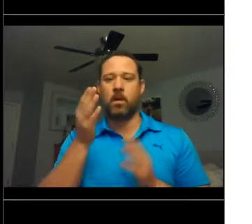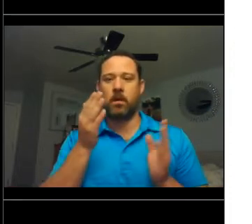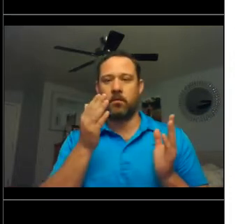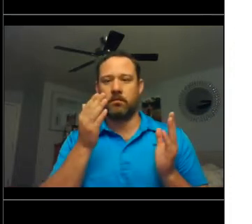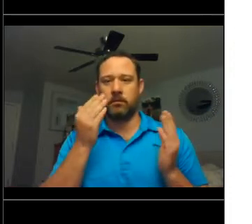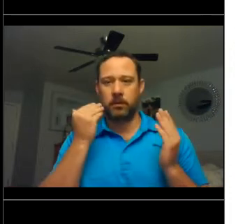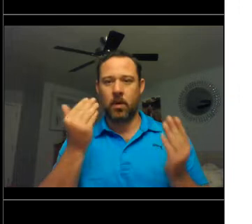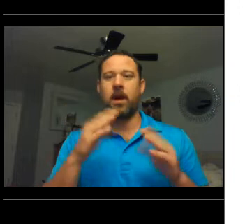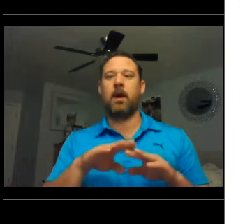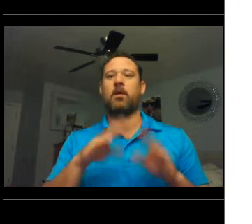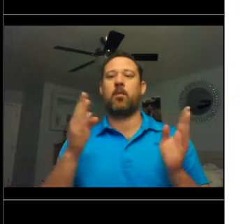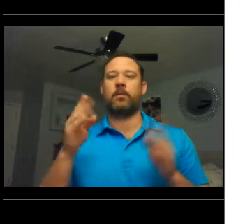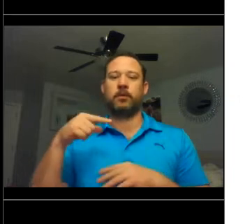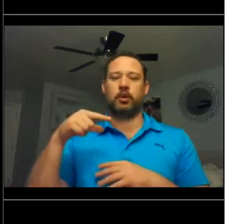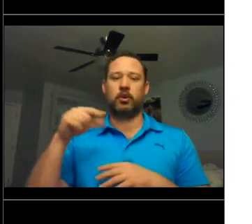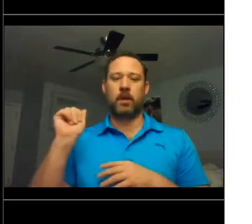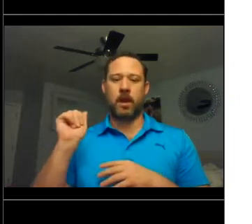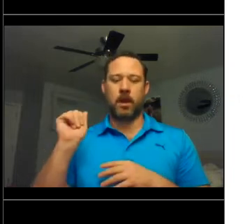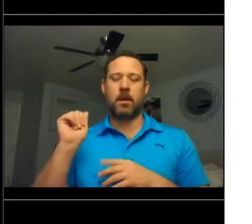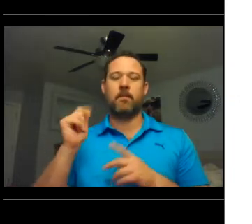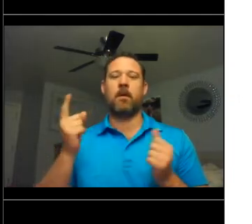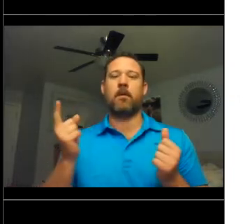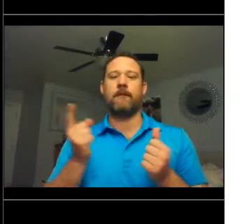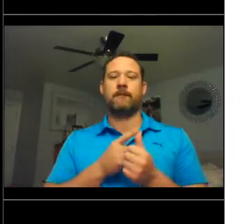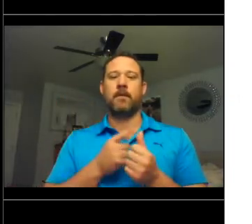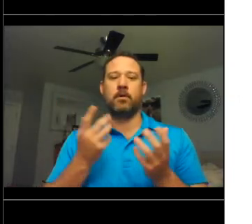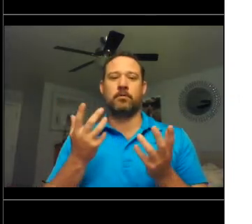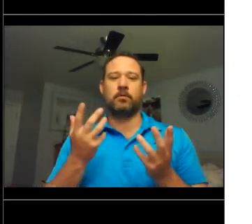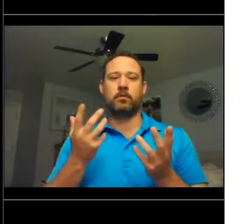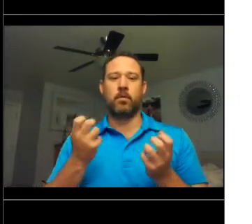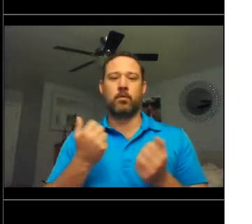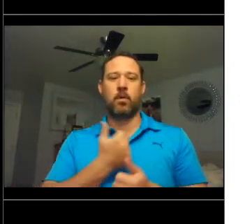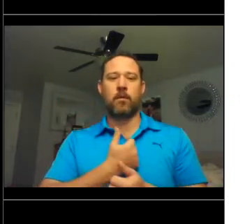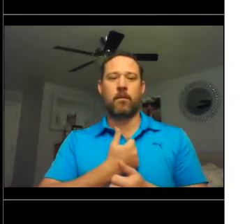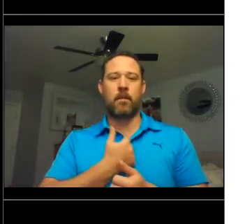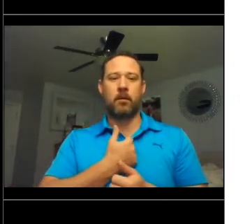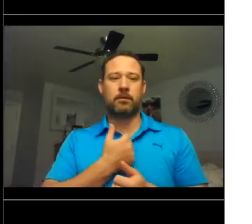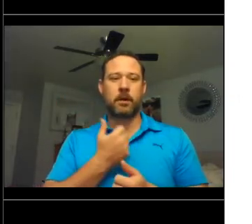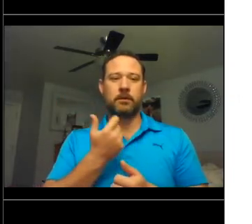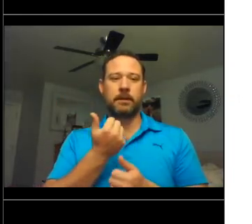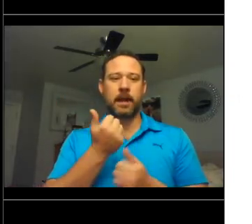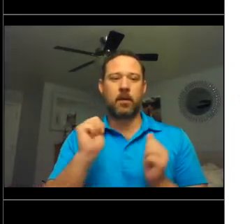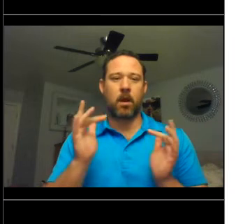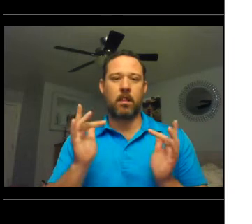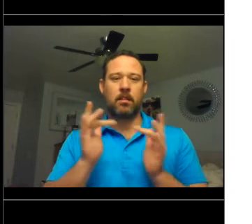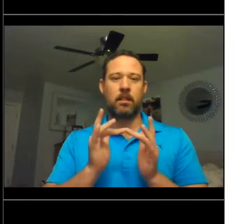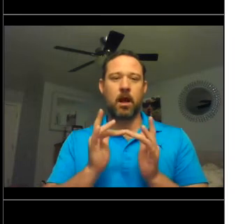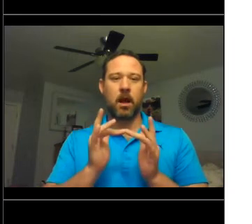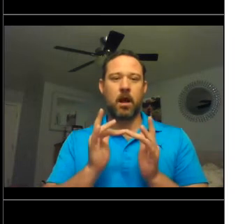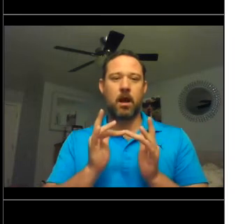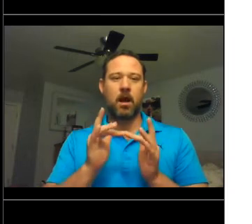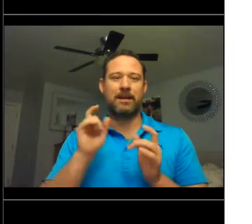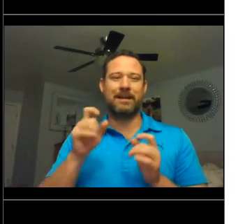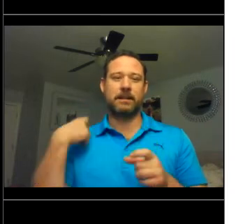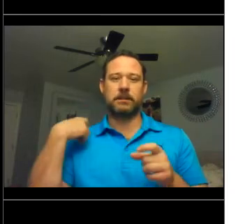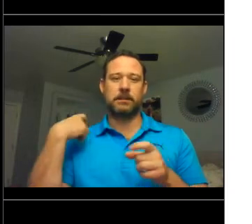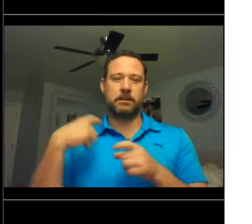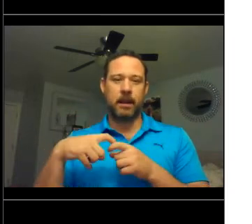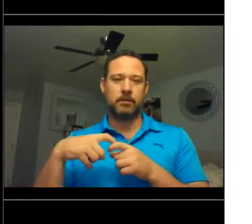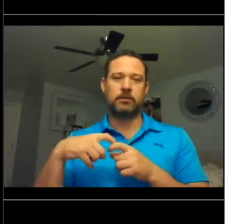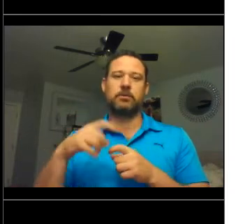up to the Q&A, but first I want to apologize to anyone on the line needing Spanish